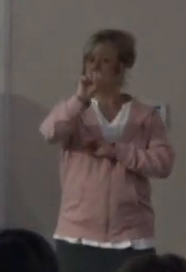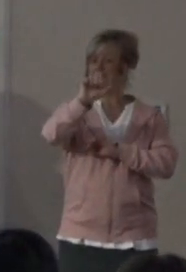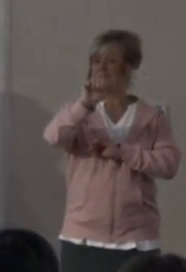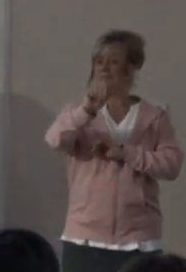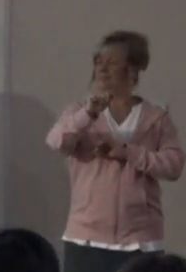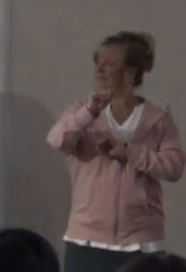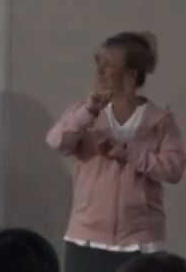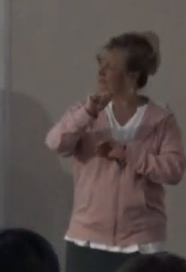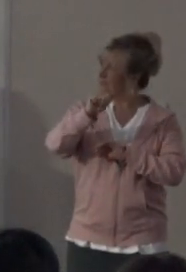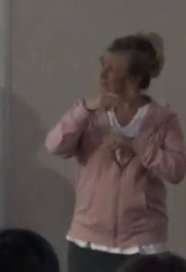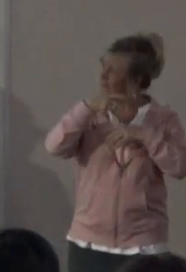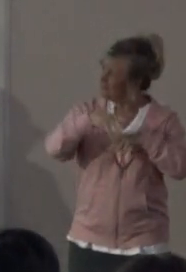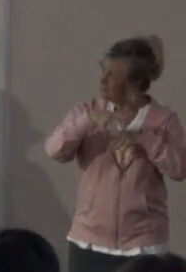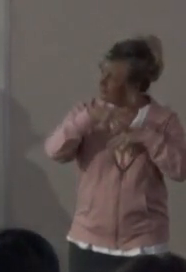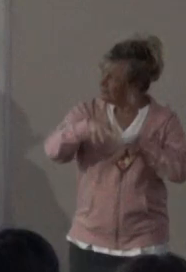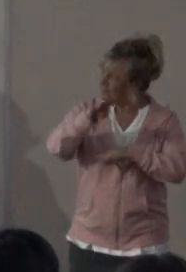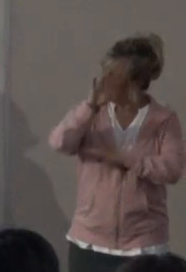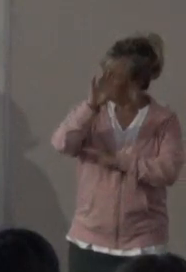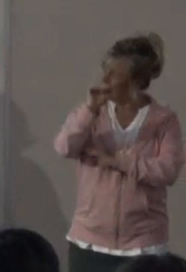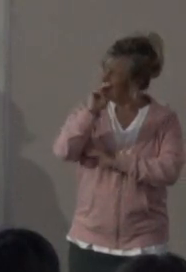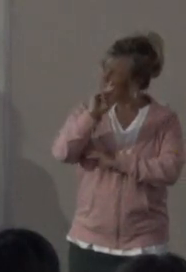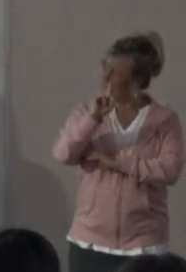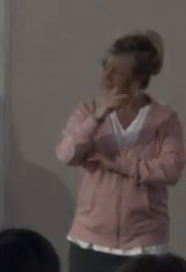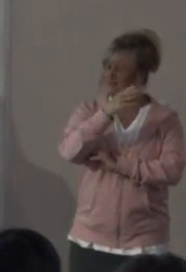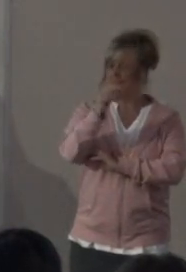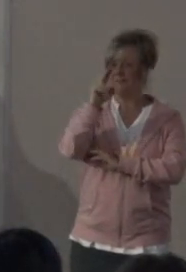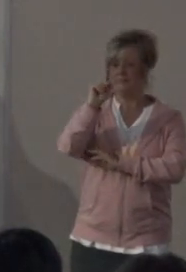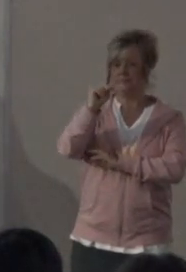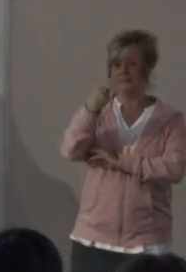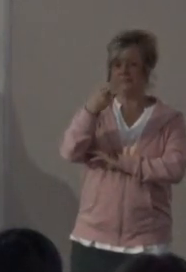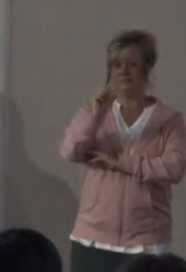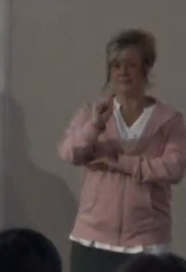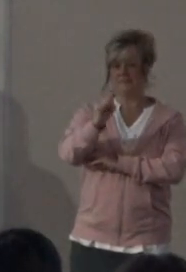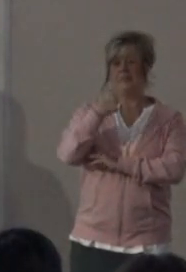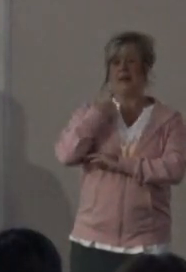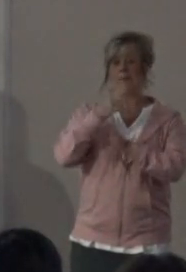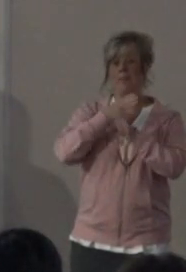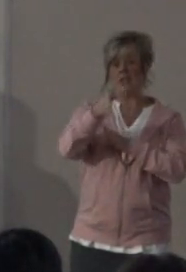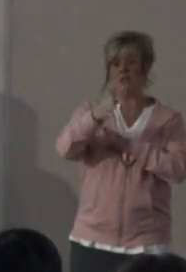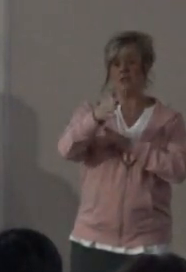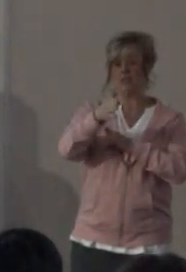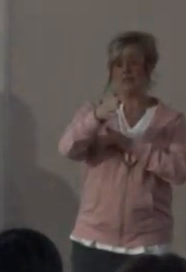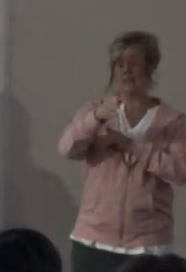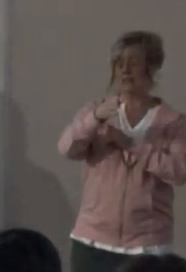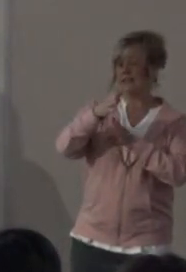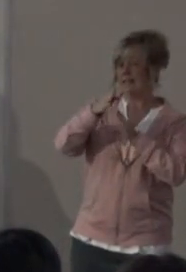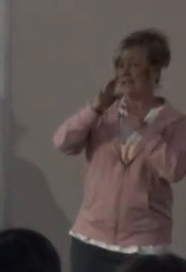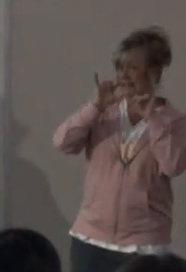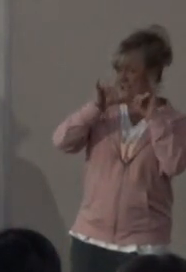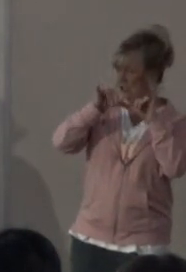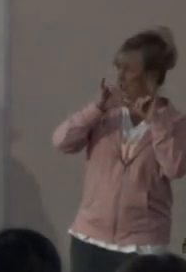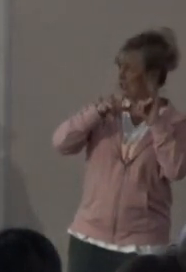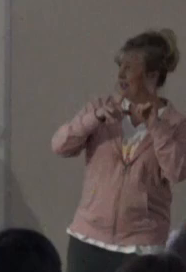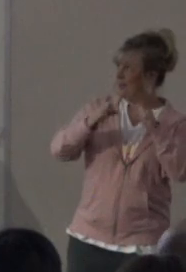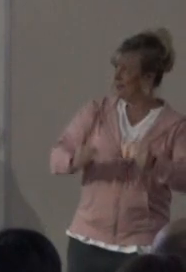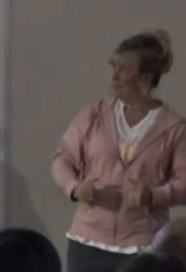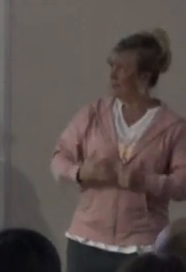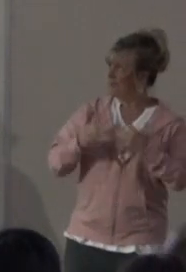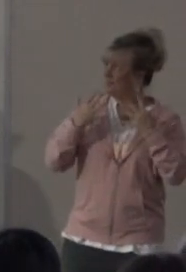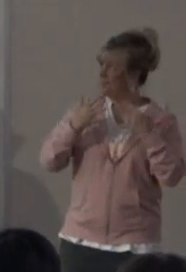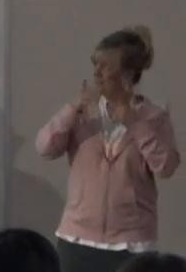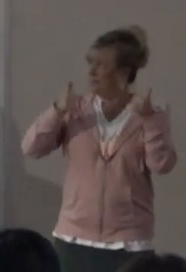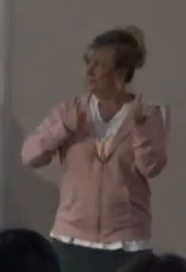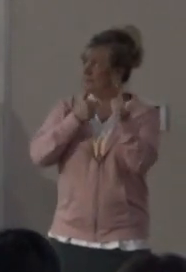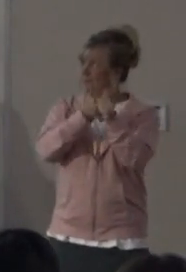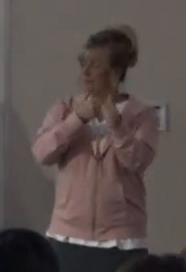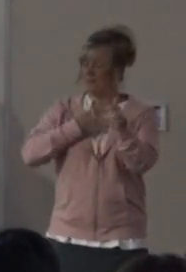Marching Band, and NHS. And I don't know where I'm going to college yet, but I am majoring in engineering. So the inspiration behind my